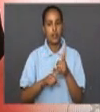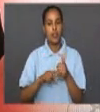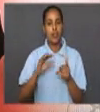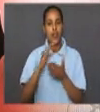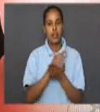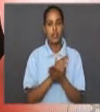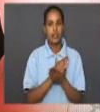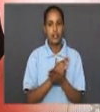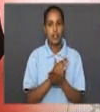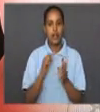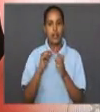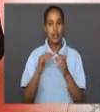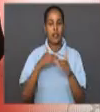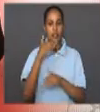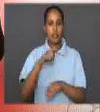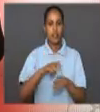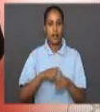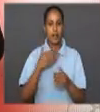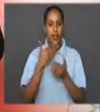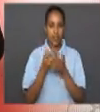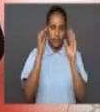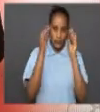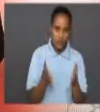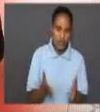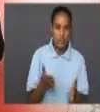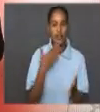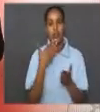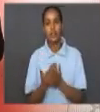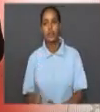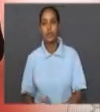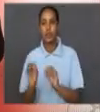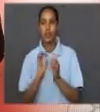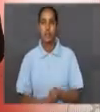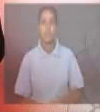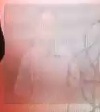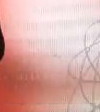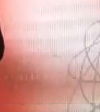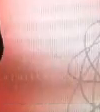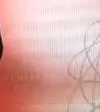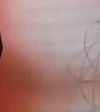lesson. Until next time, thank you, teacher. Thank you, students.